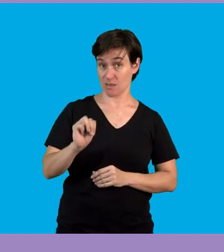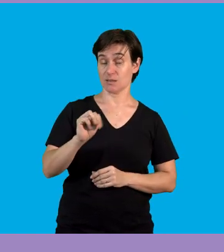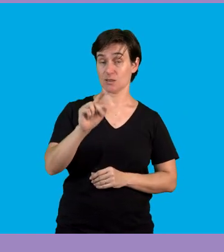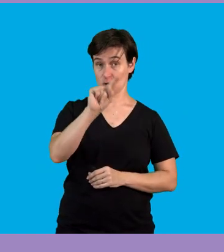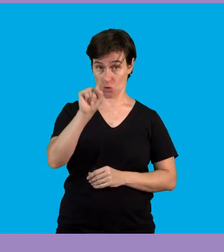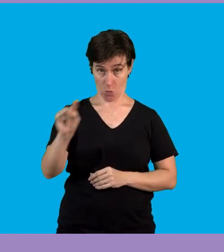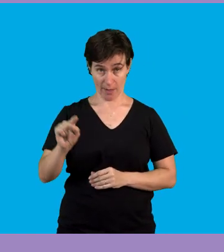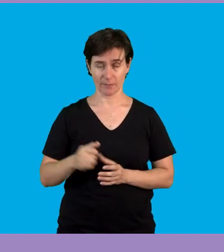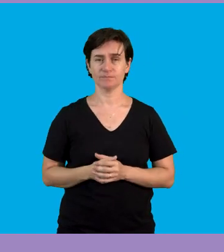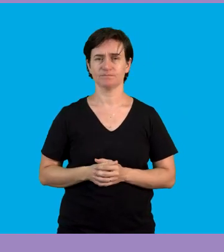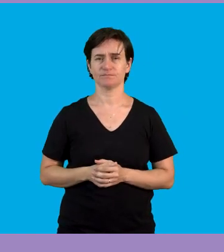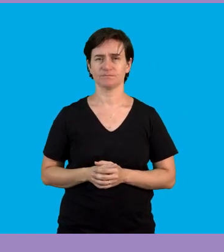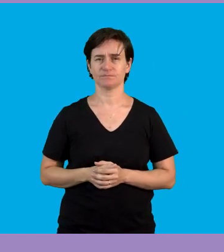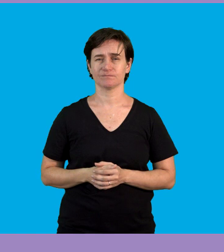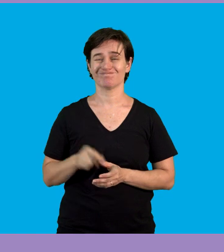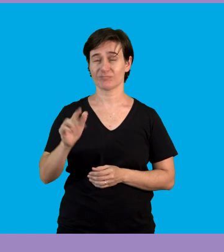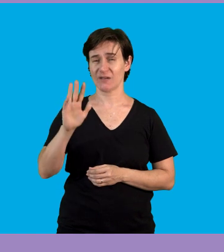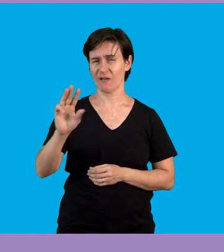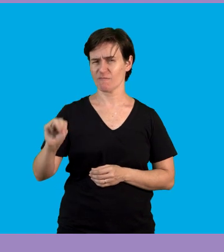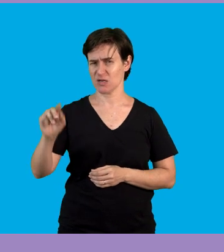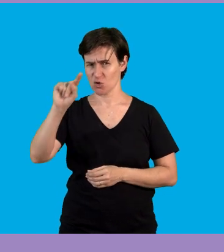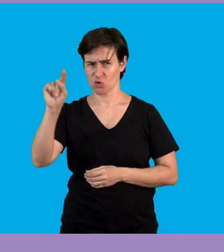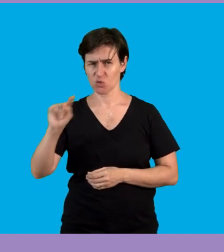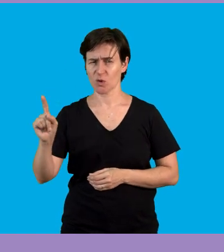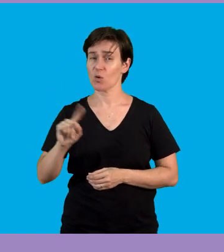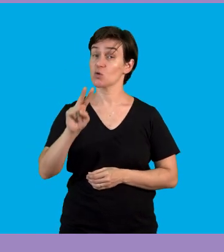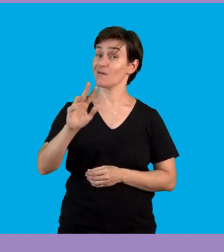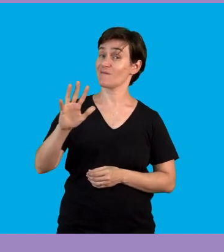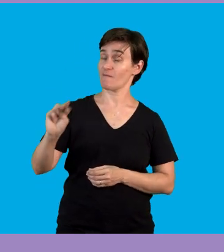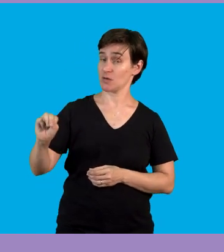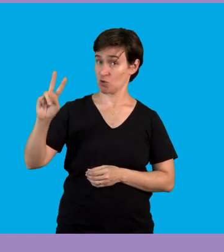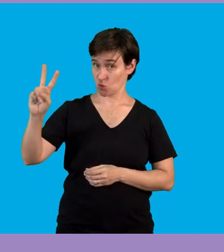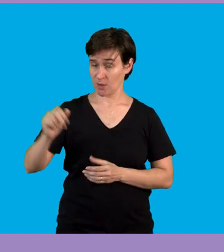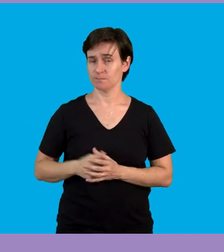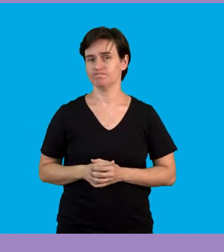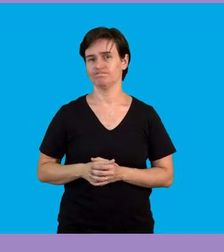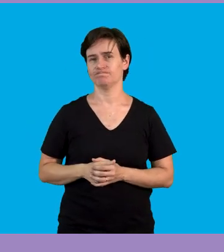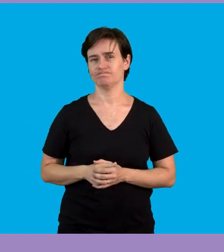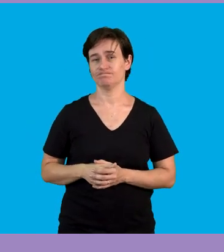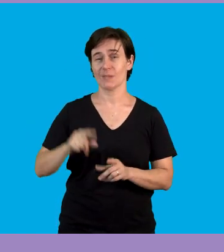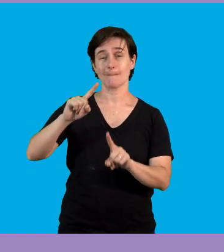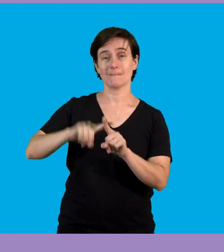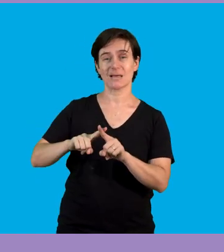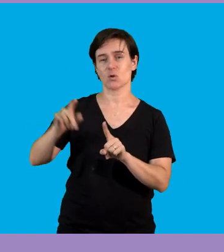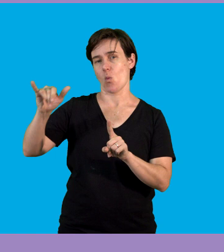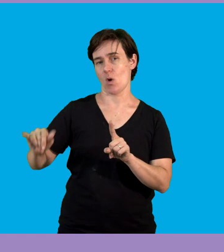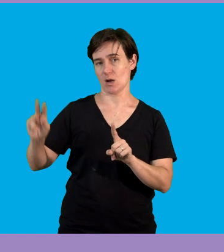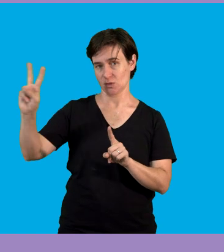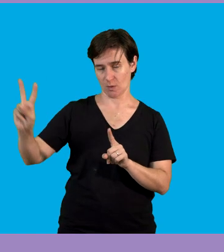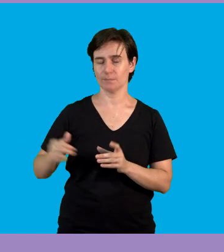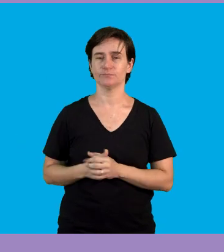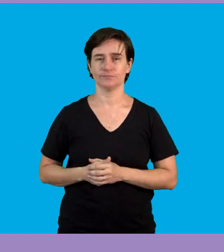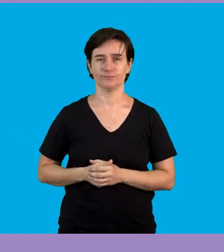meters squared, and then 5 meters squared will give us 25 meters squared plus our y